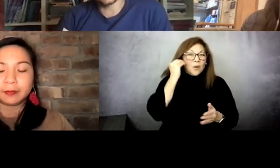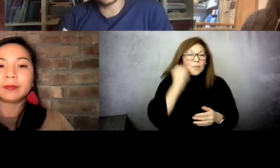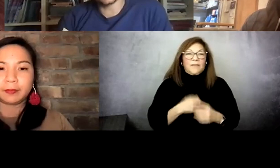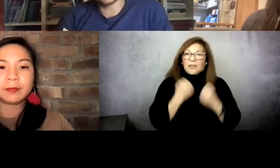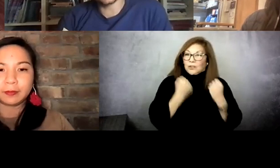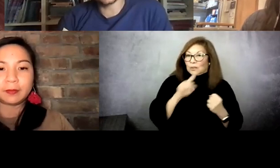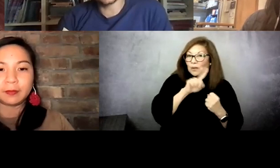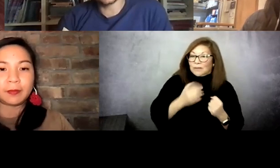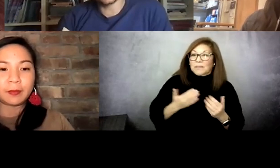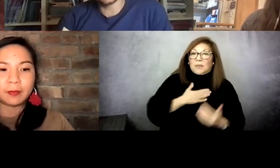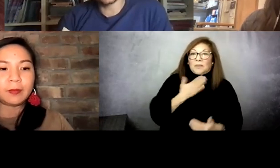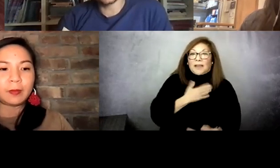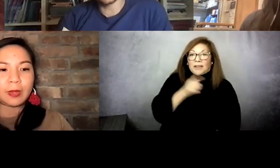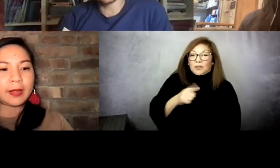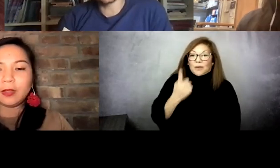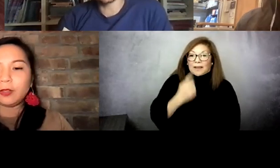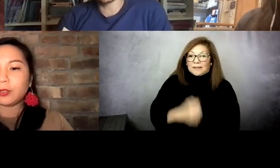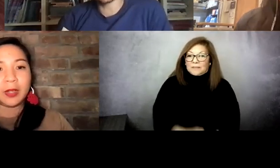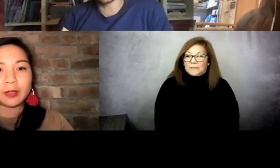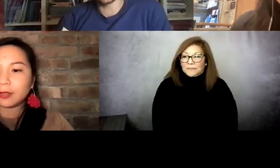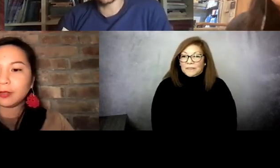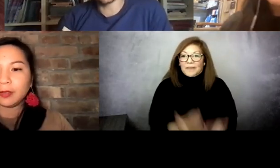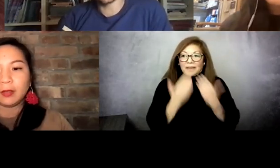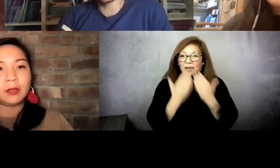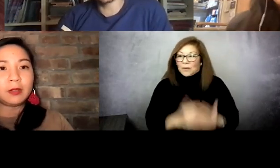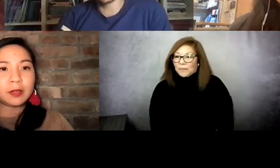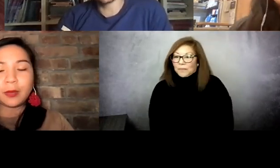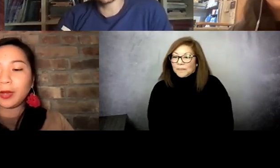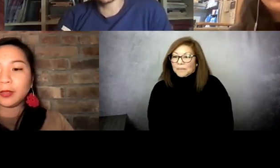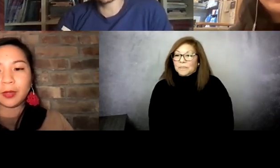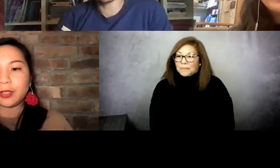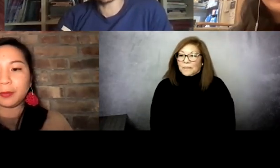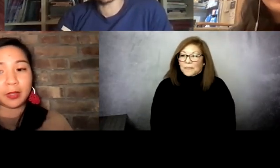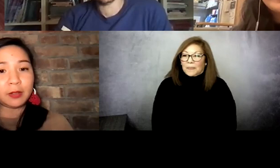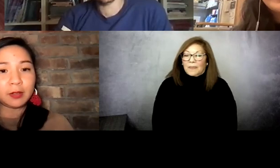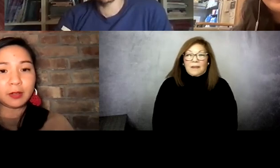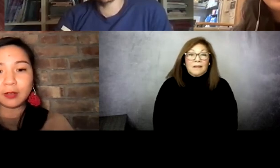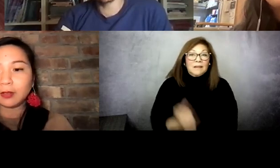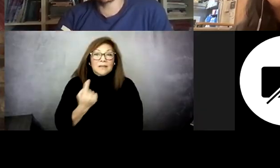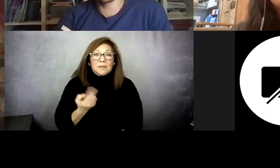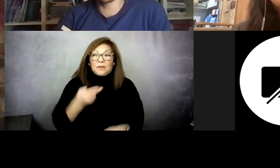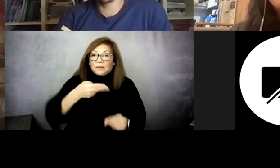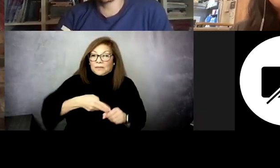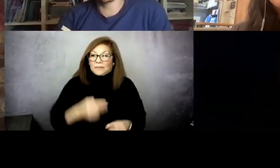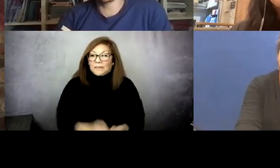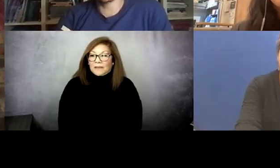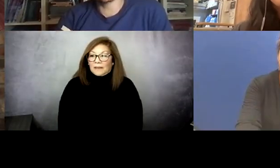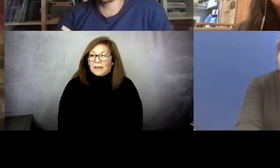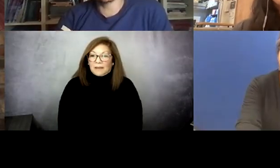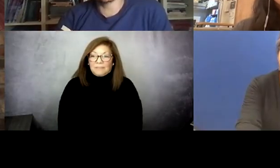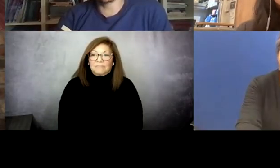I'm glad you asked. Yeah, thank you so much. Does somebody else want to jump in?